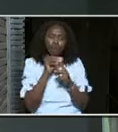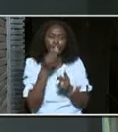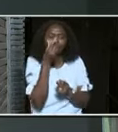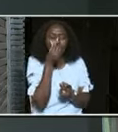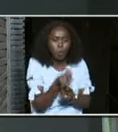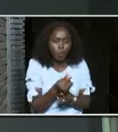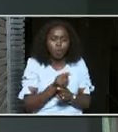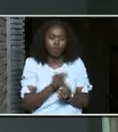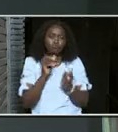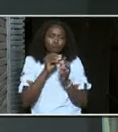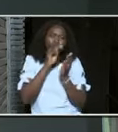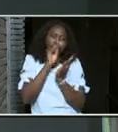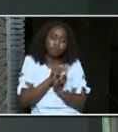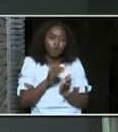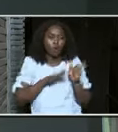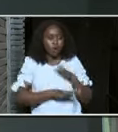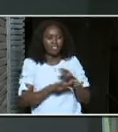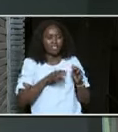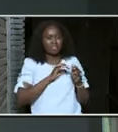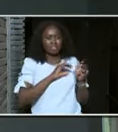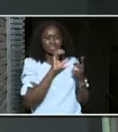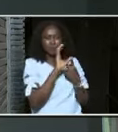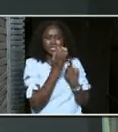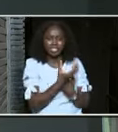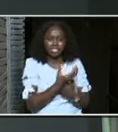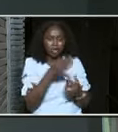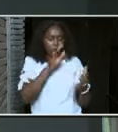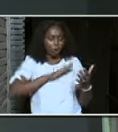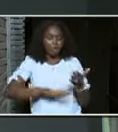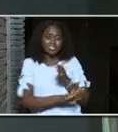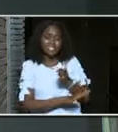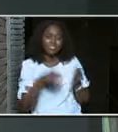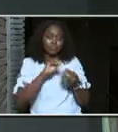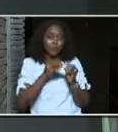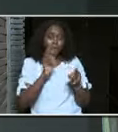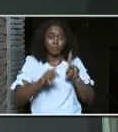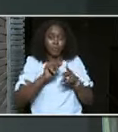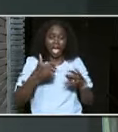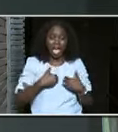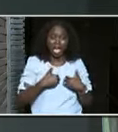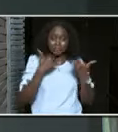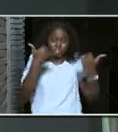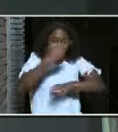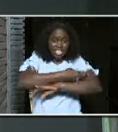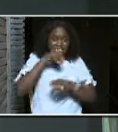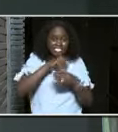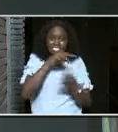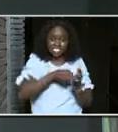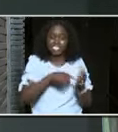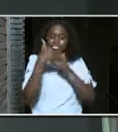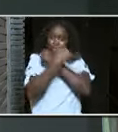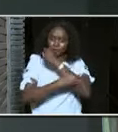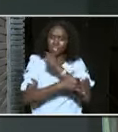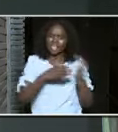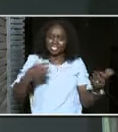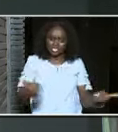circumstance, under the number of people that we have today in this country, and of course the challenges. Mm.